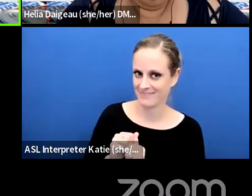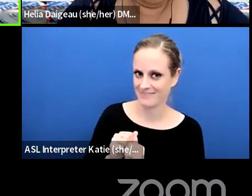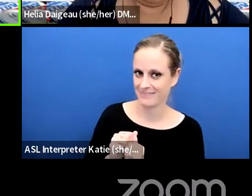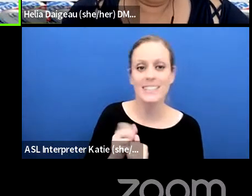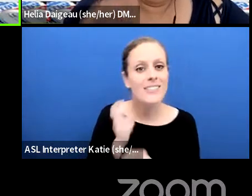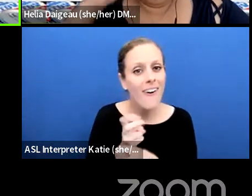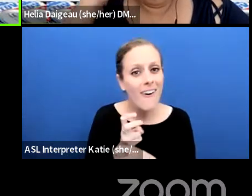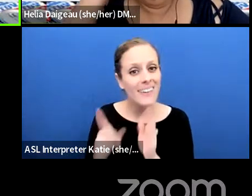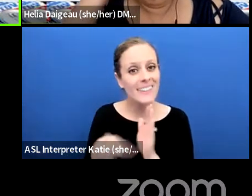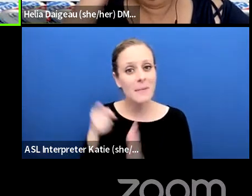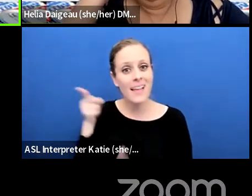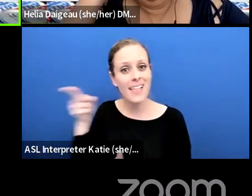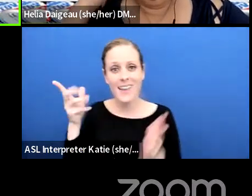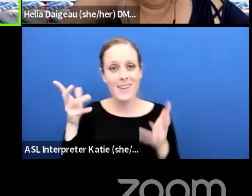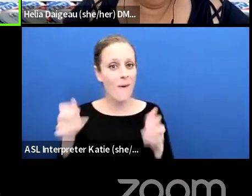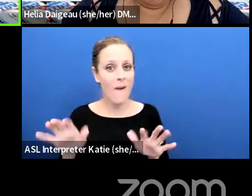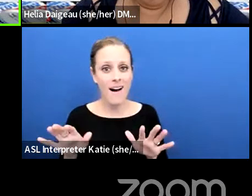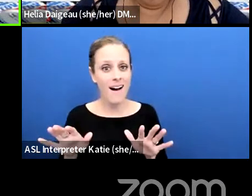to